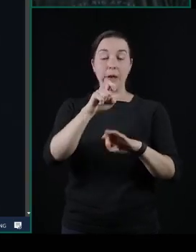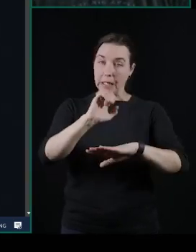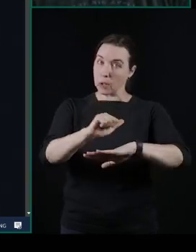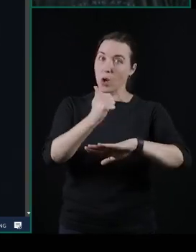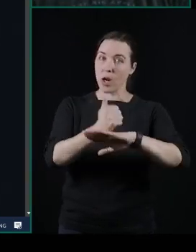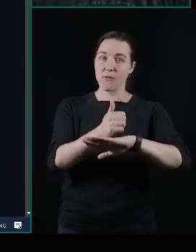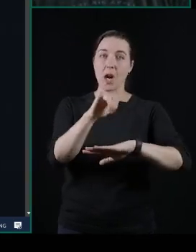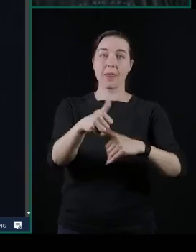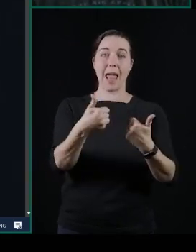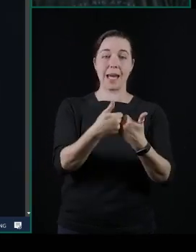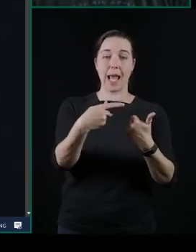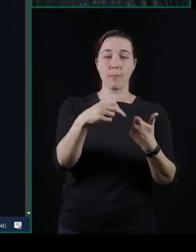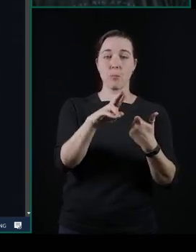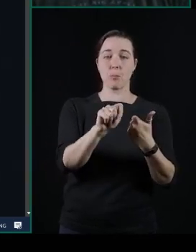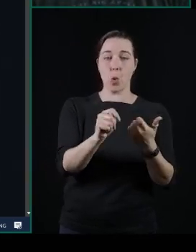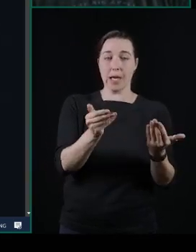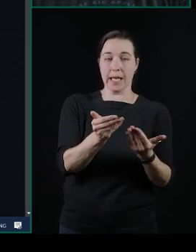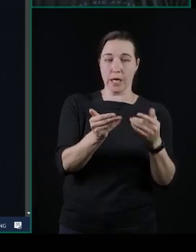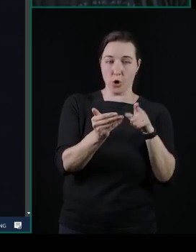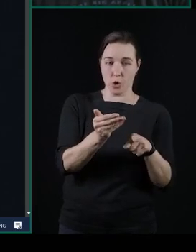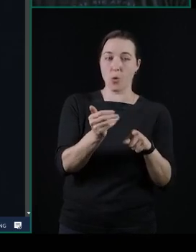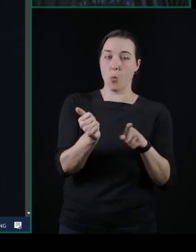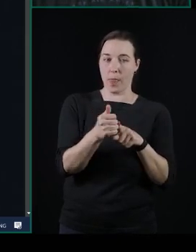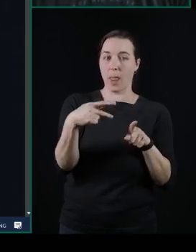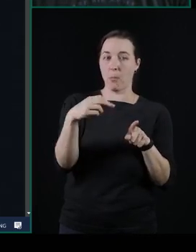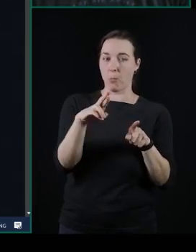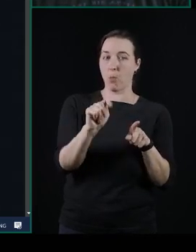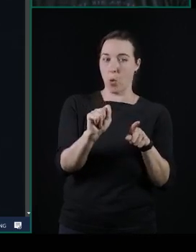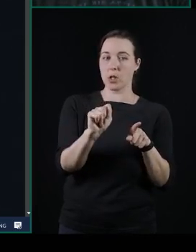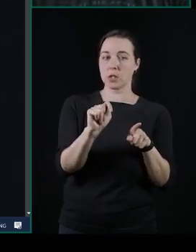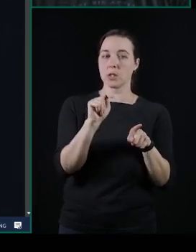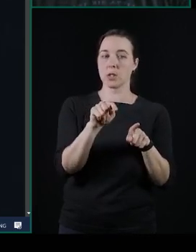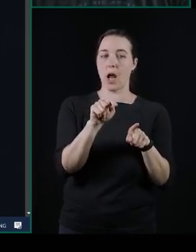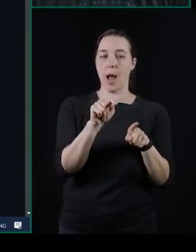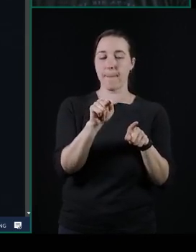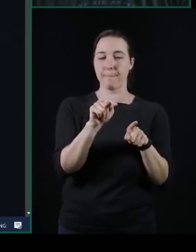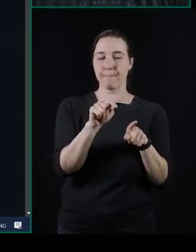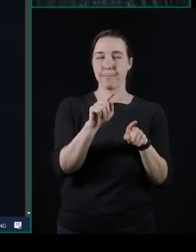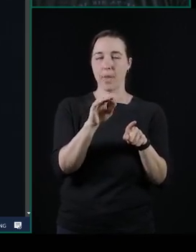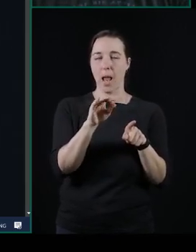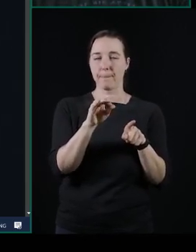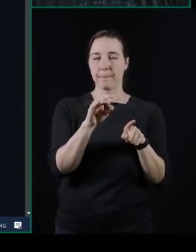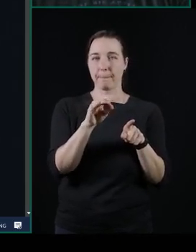to configure the game port here with a port that